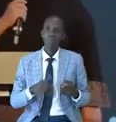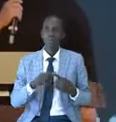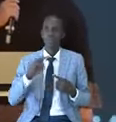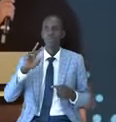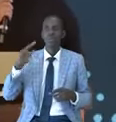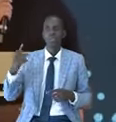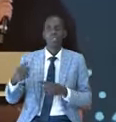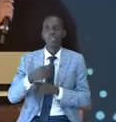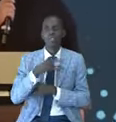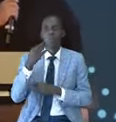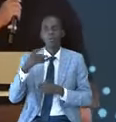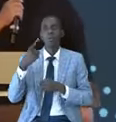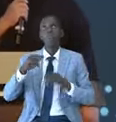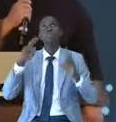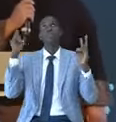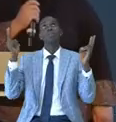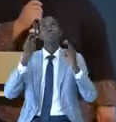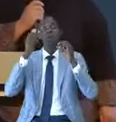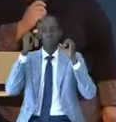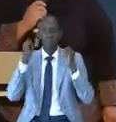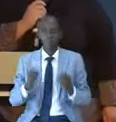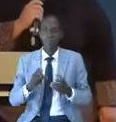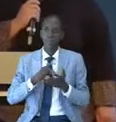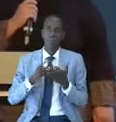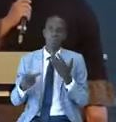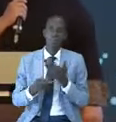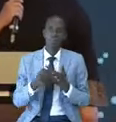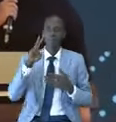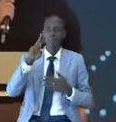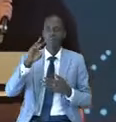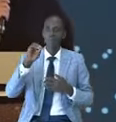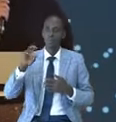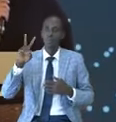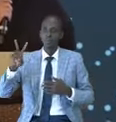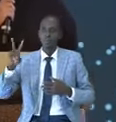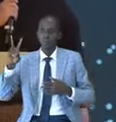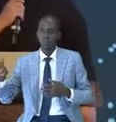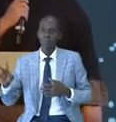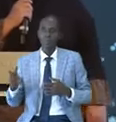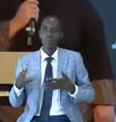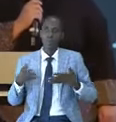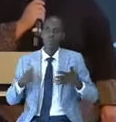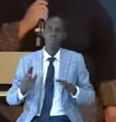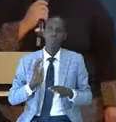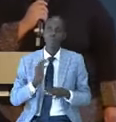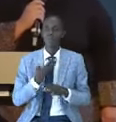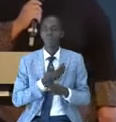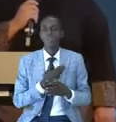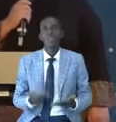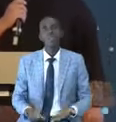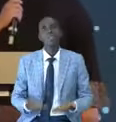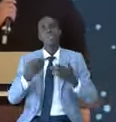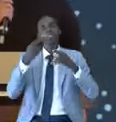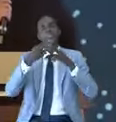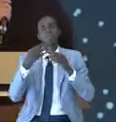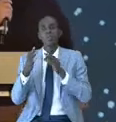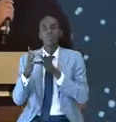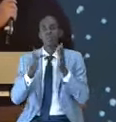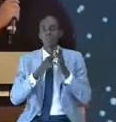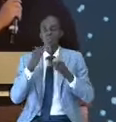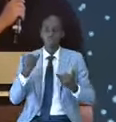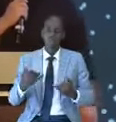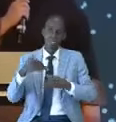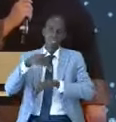the Triumphant Power Conference 2022. Let us lift up the name of Jesus on